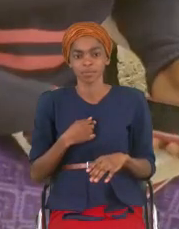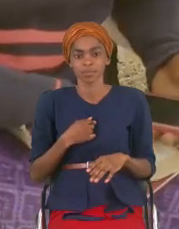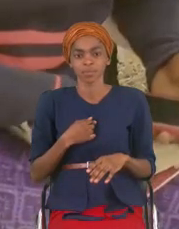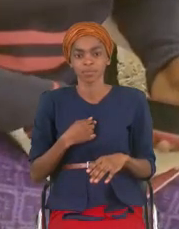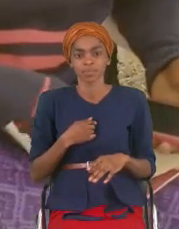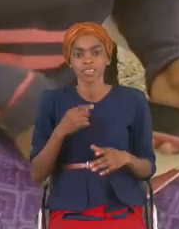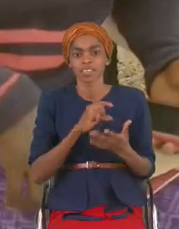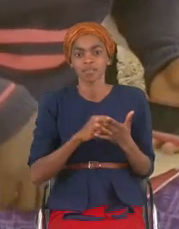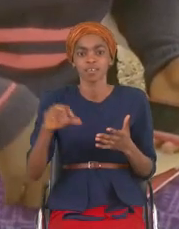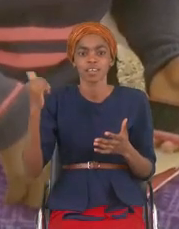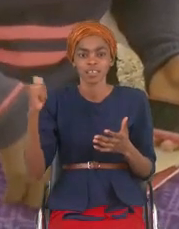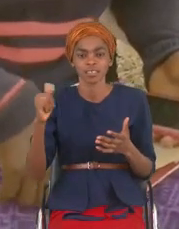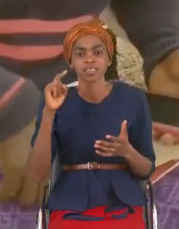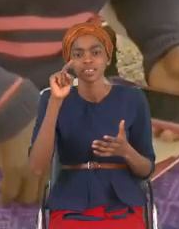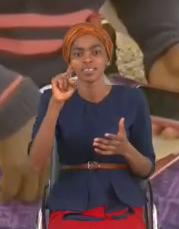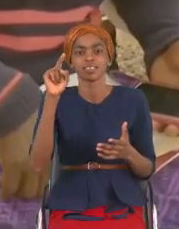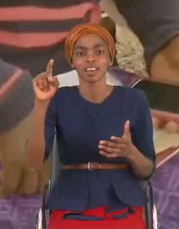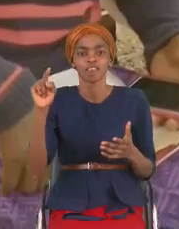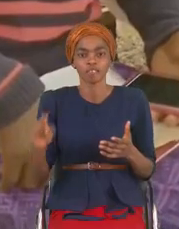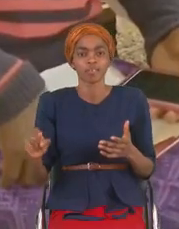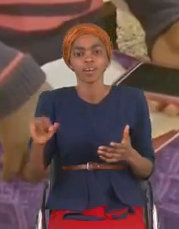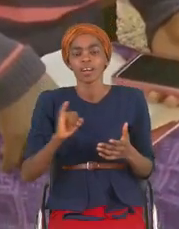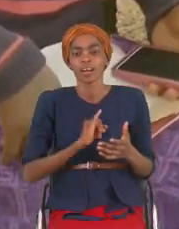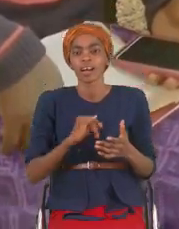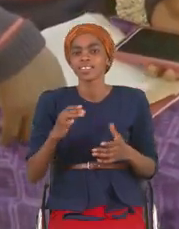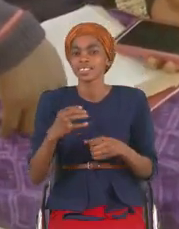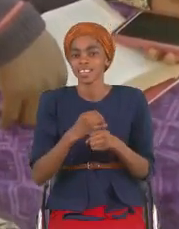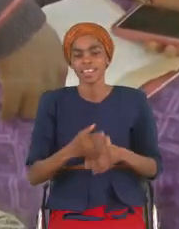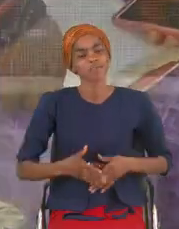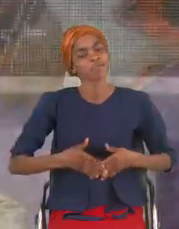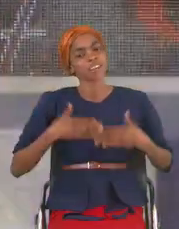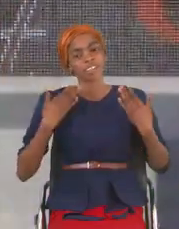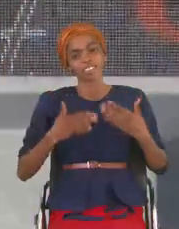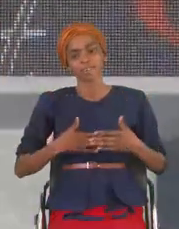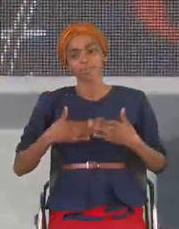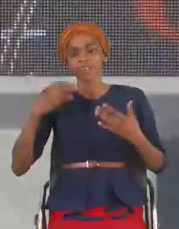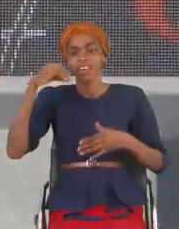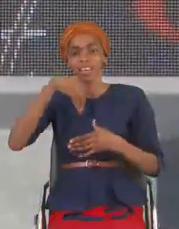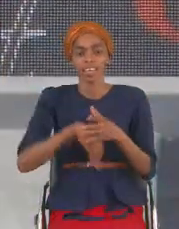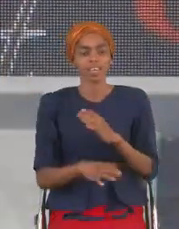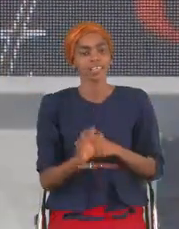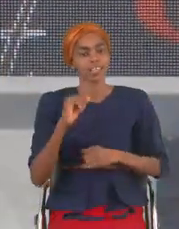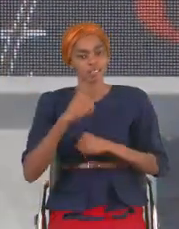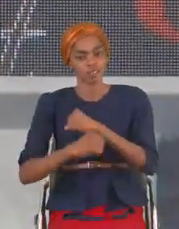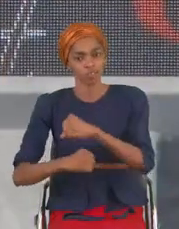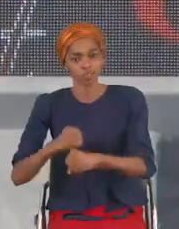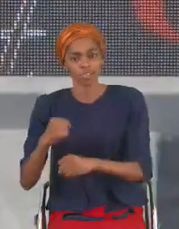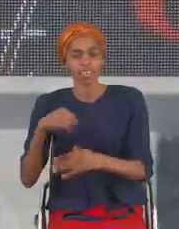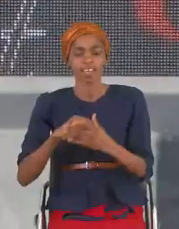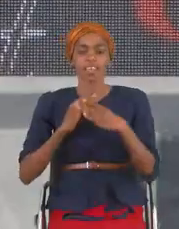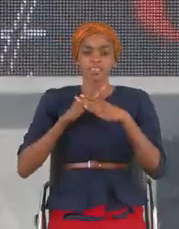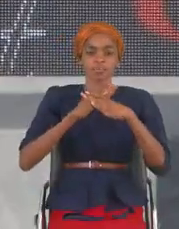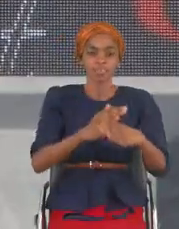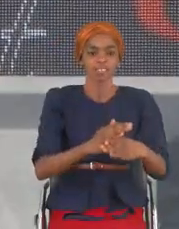In verse 10, therefore I take pleasure in infirmities, in reproaches,